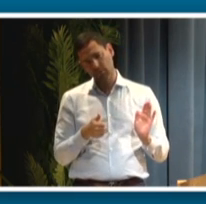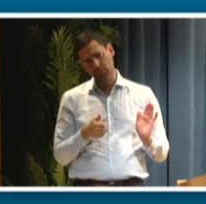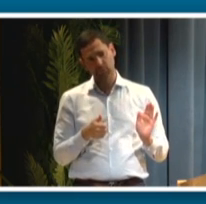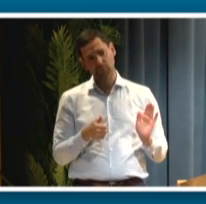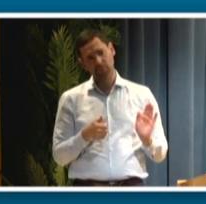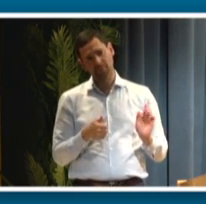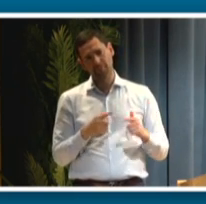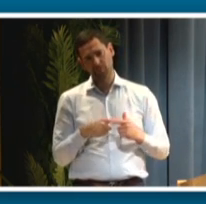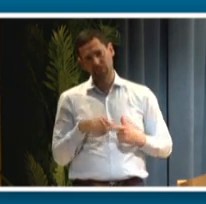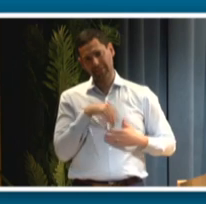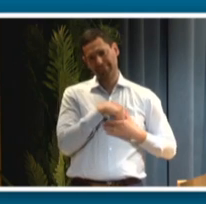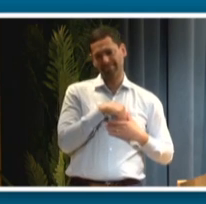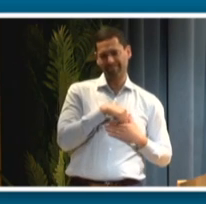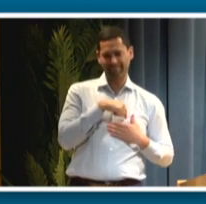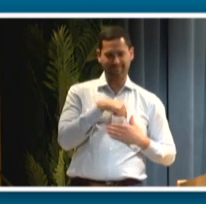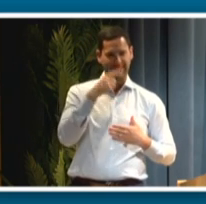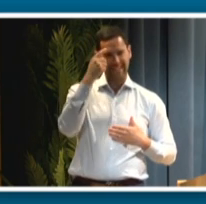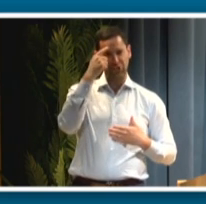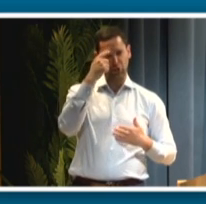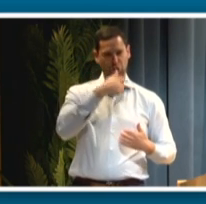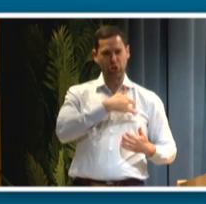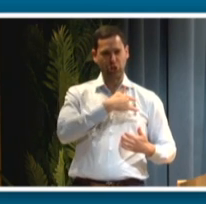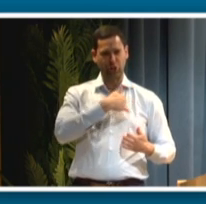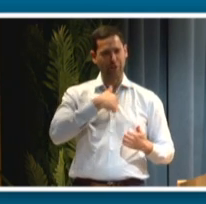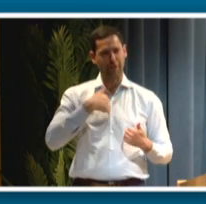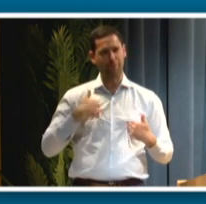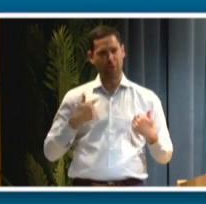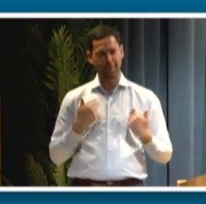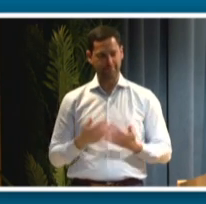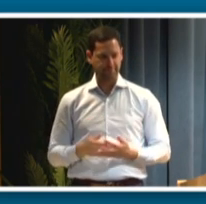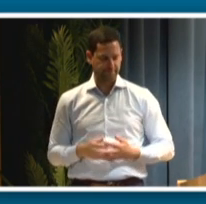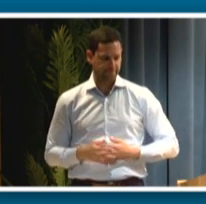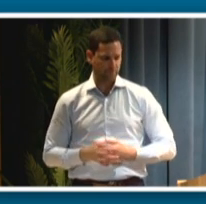like, you know. And also because I think